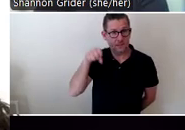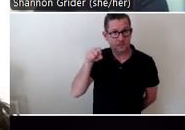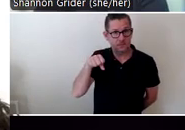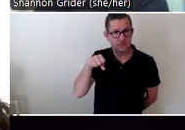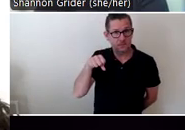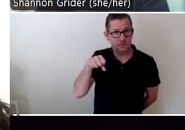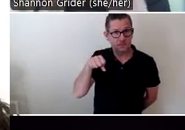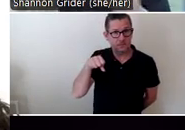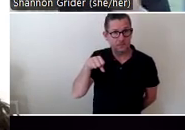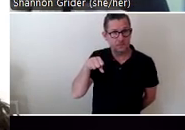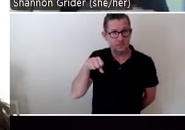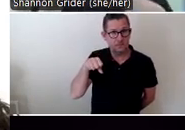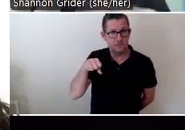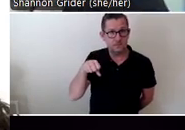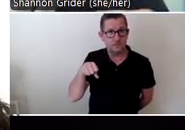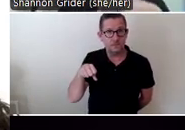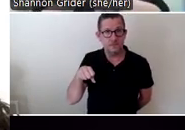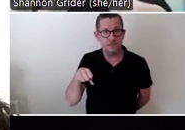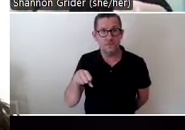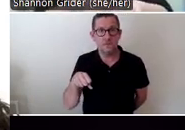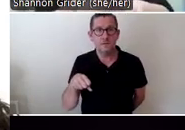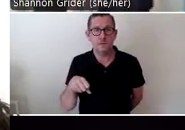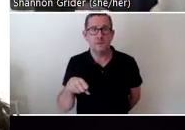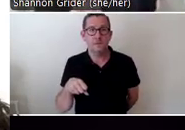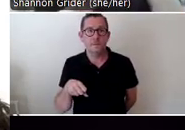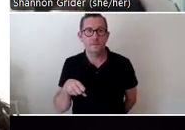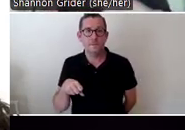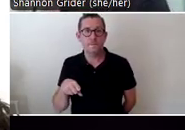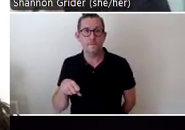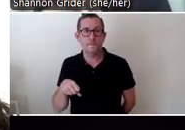Maybe not as bad as the first one, but you know.